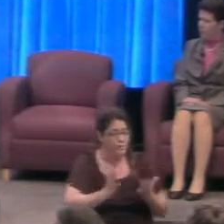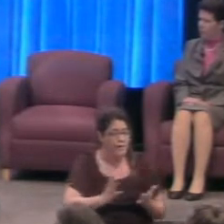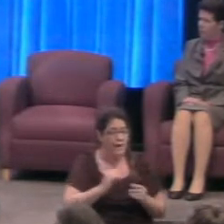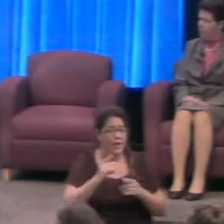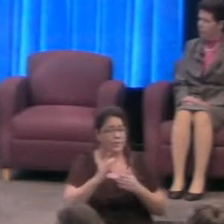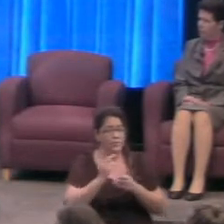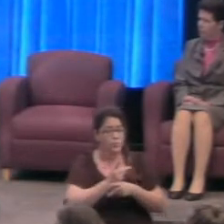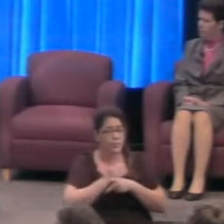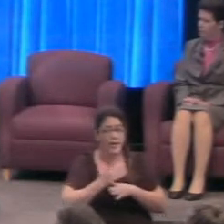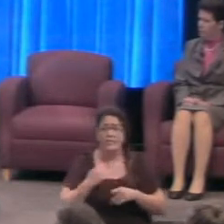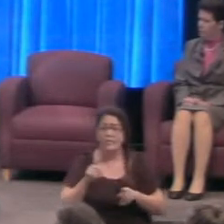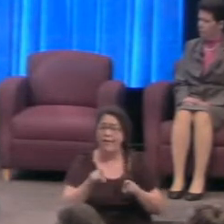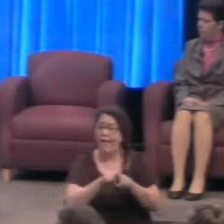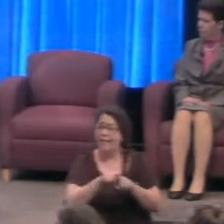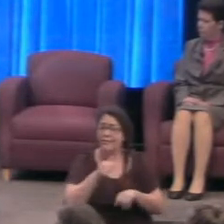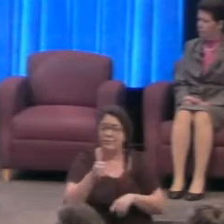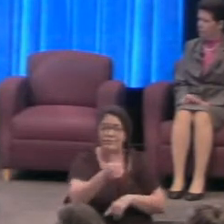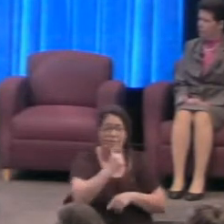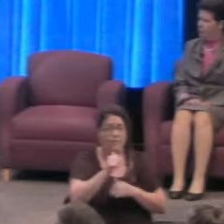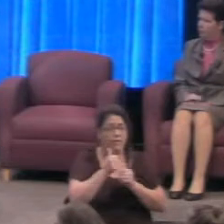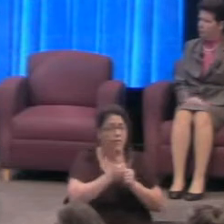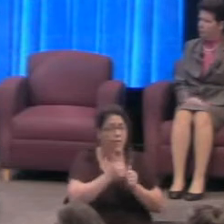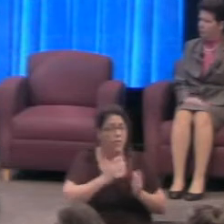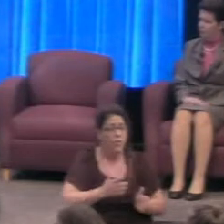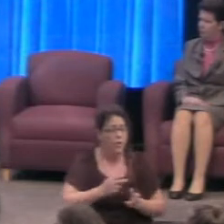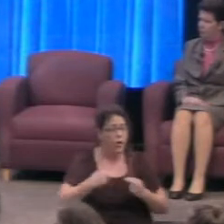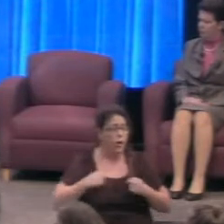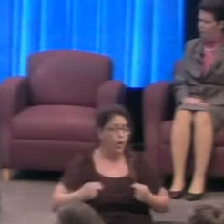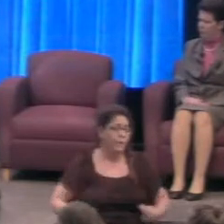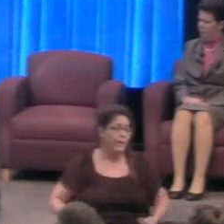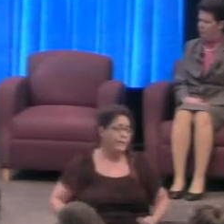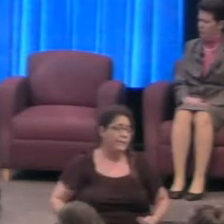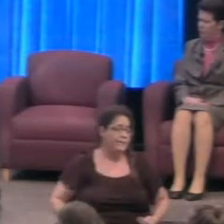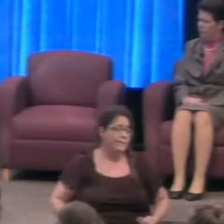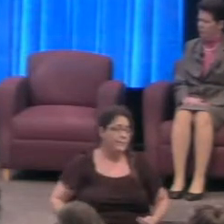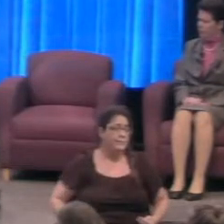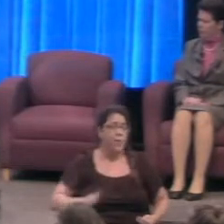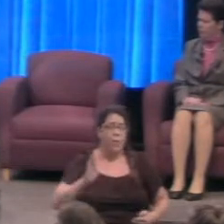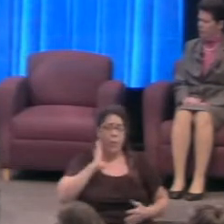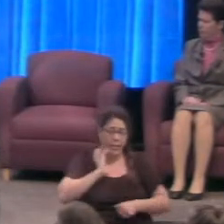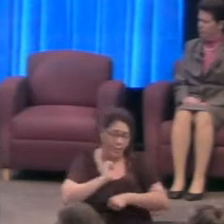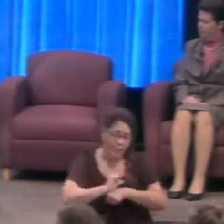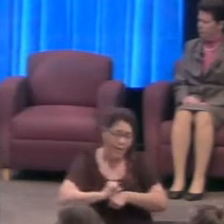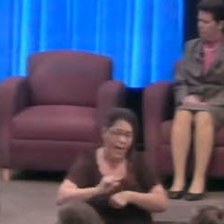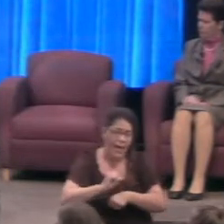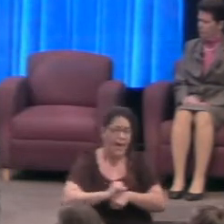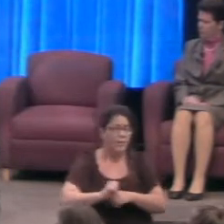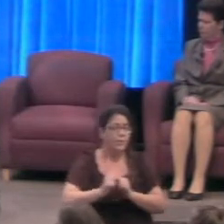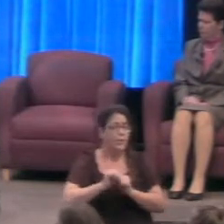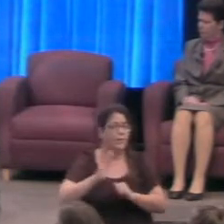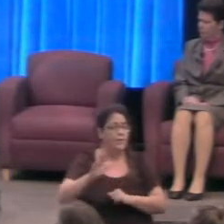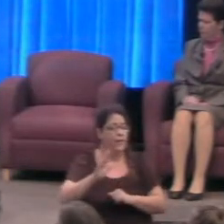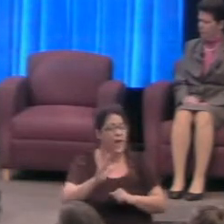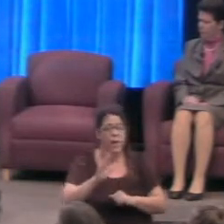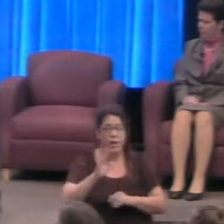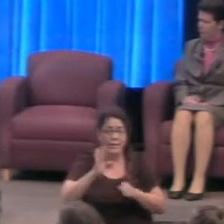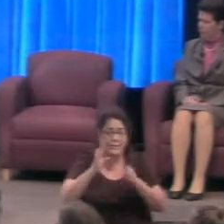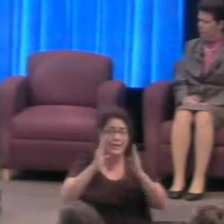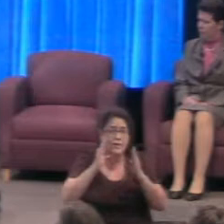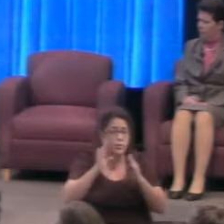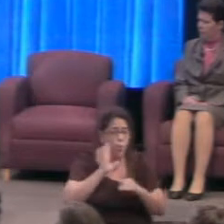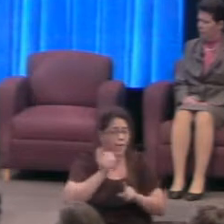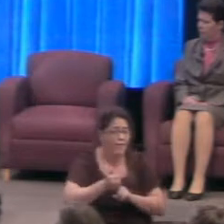as a follower. Human beings who will thrive with skillful and consistent attention or wither without